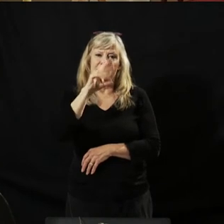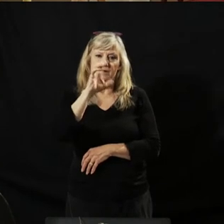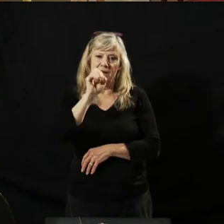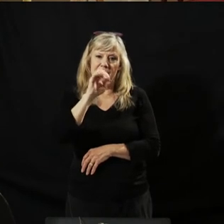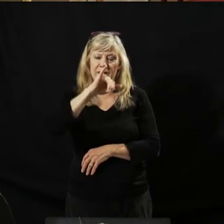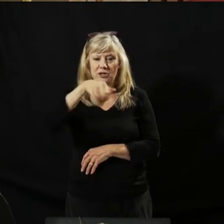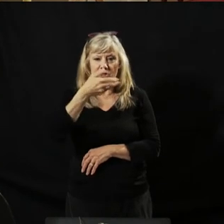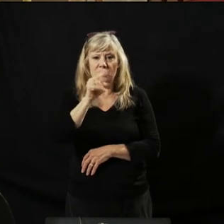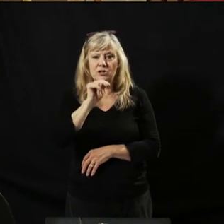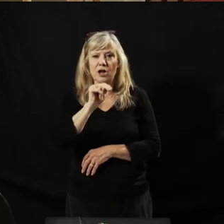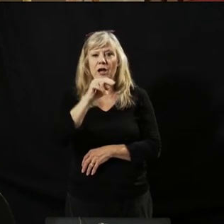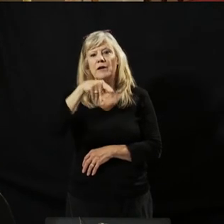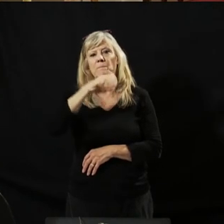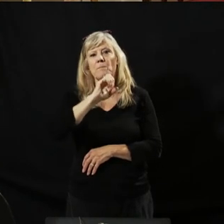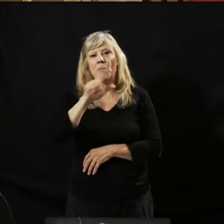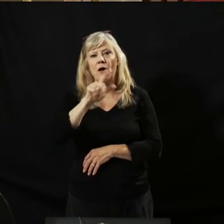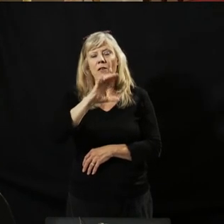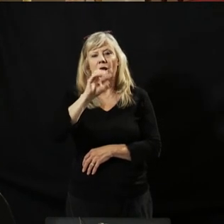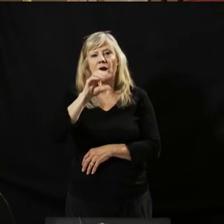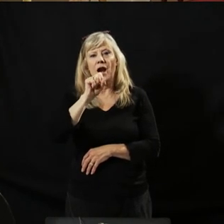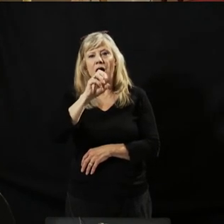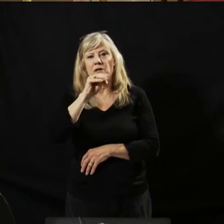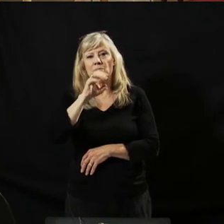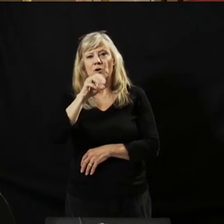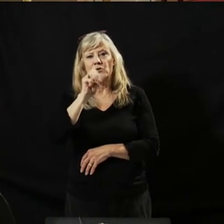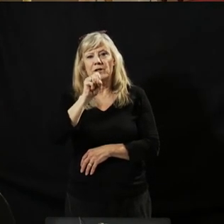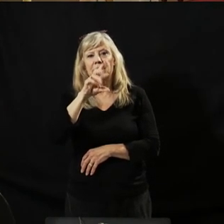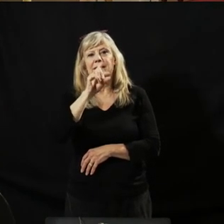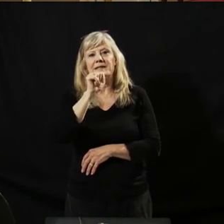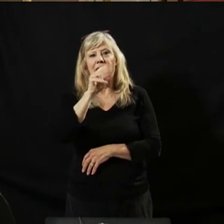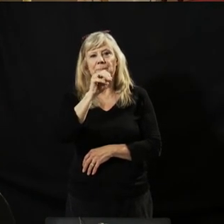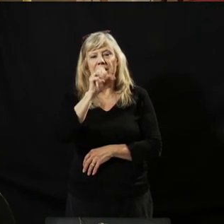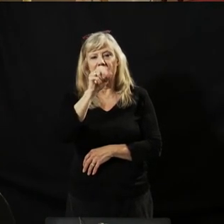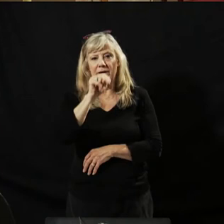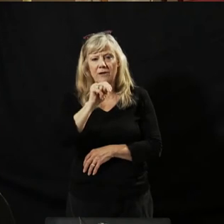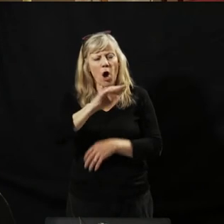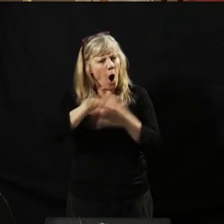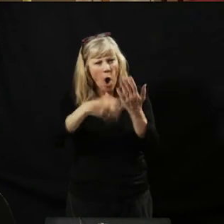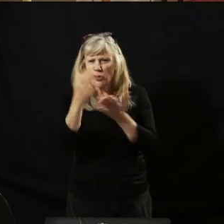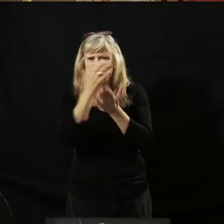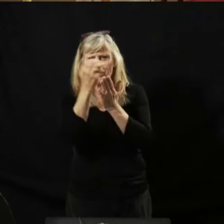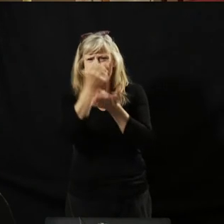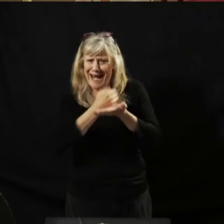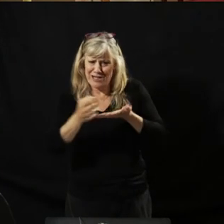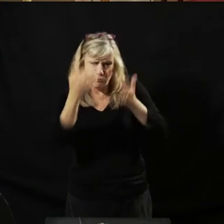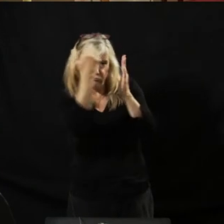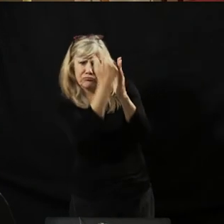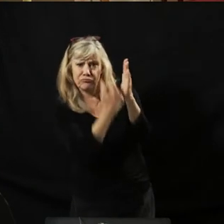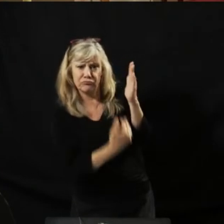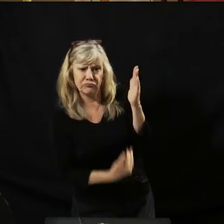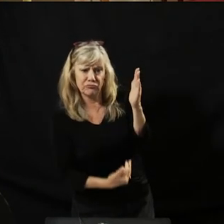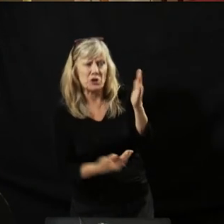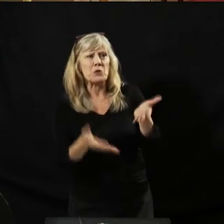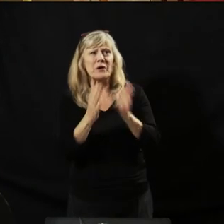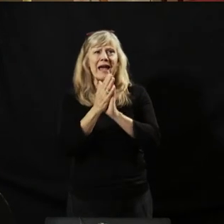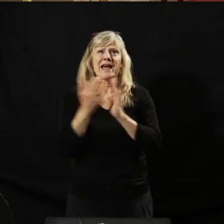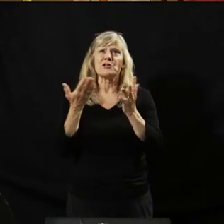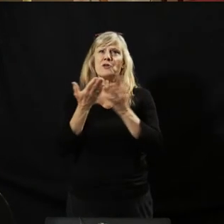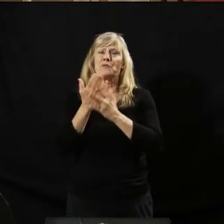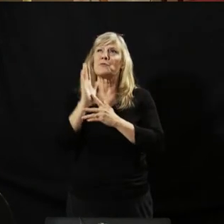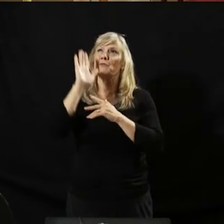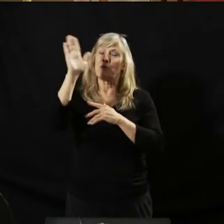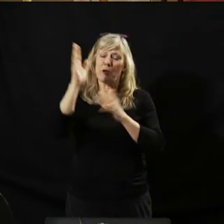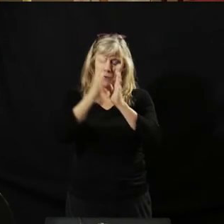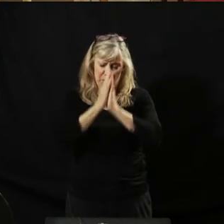Paul, Cosmas and Damian, and all your saints, we ask that through their merits and prayers in all things we may